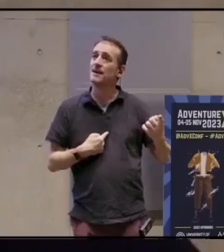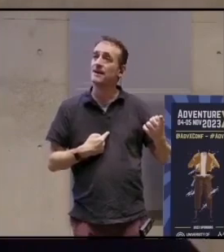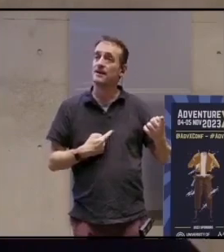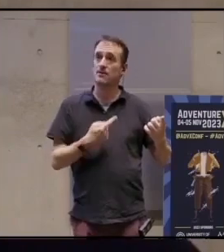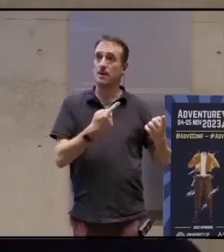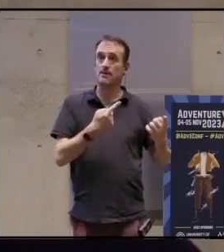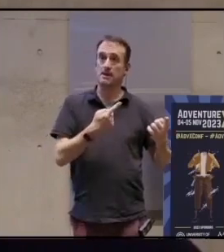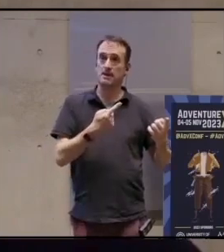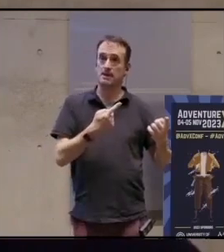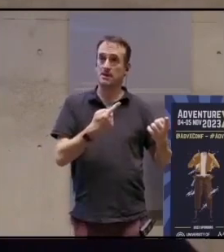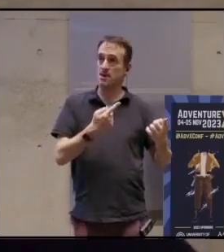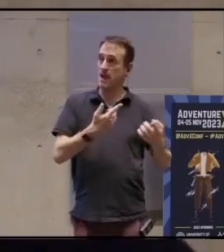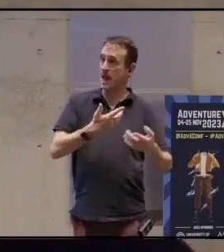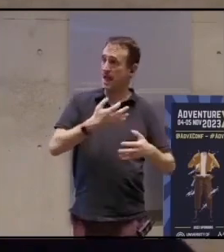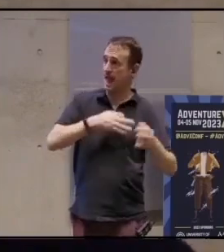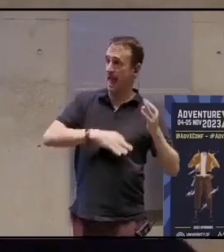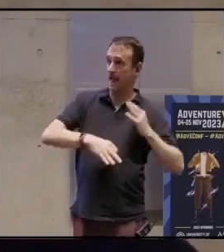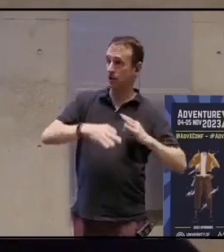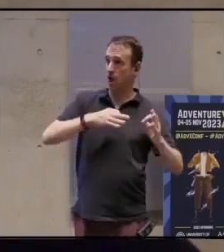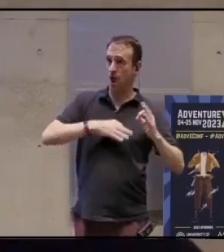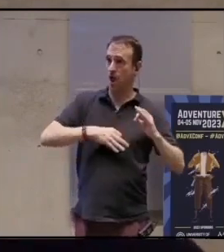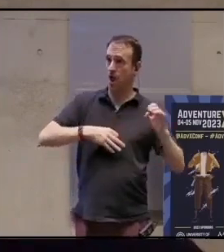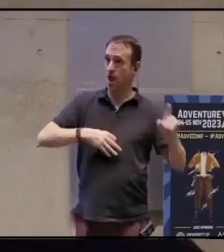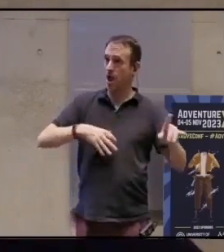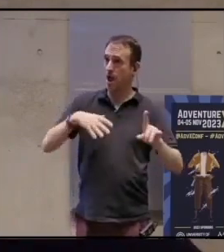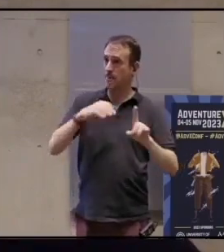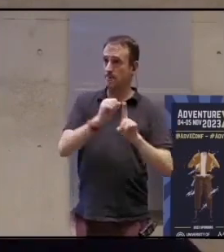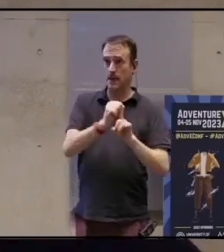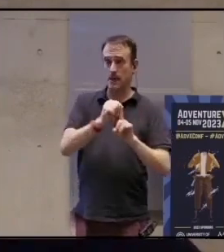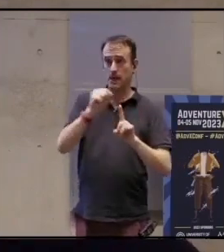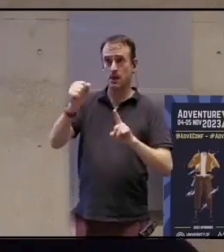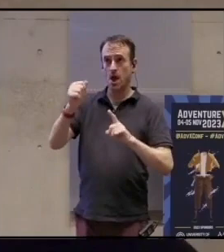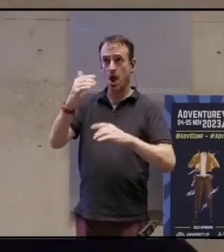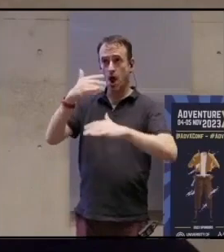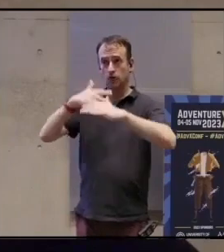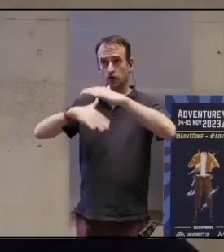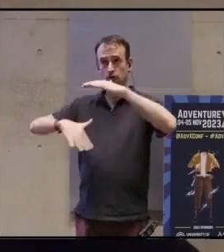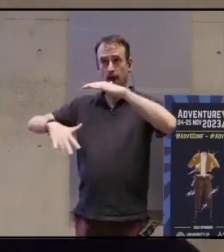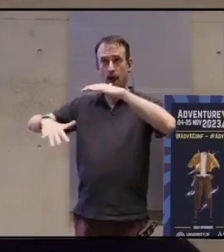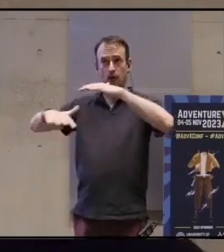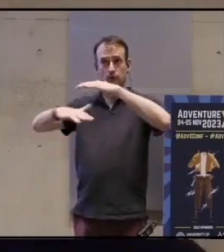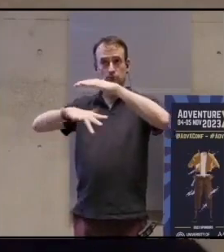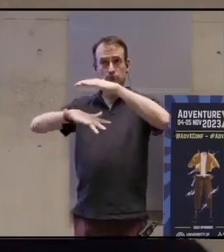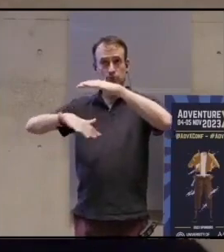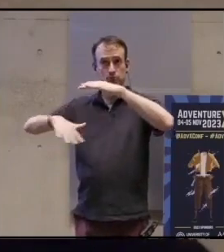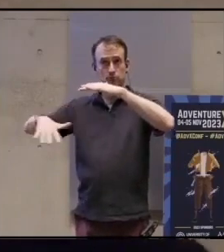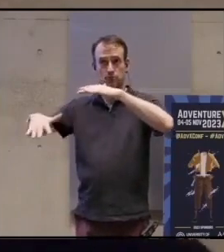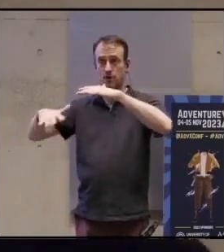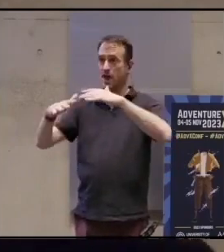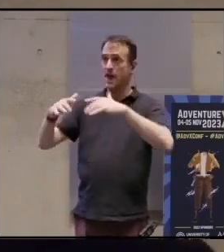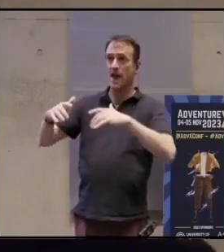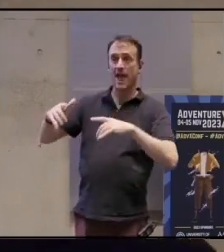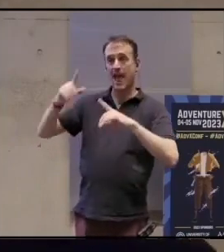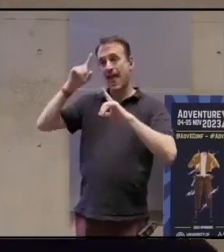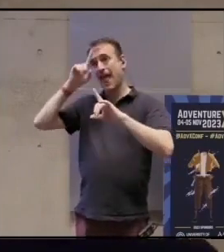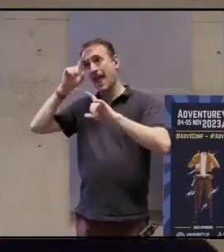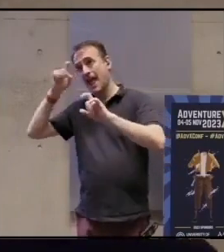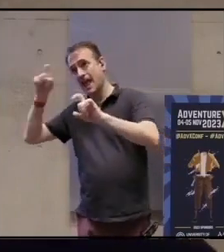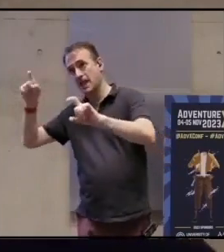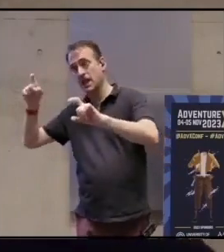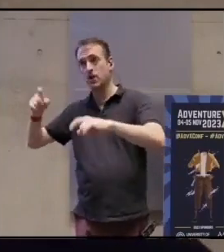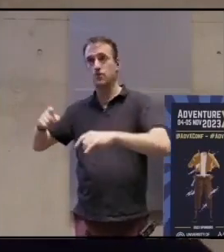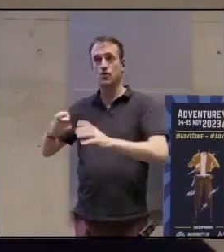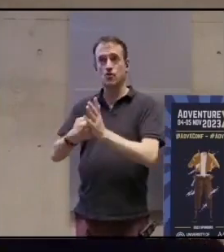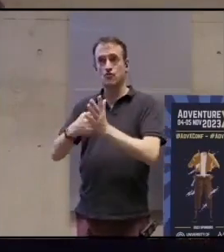a reptilian subterranean humanoid while being a space marine. Can you tell I worked on a Gears of War